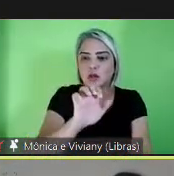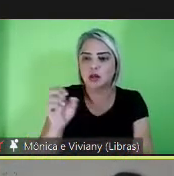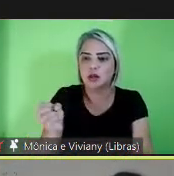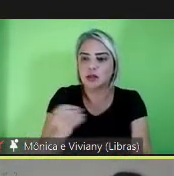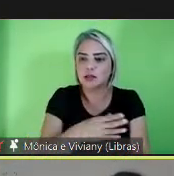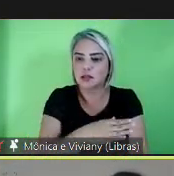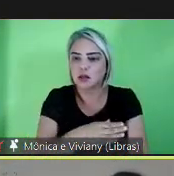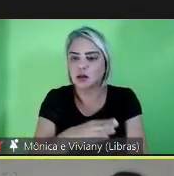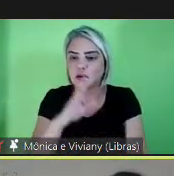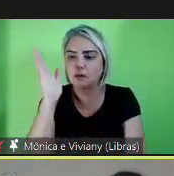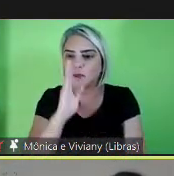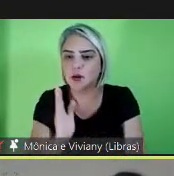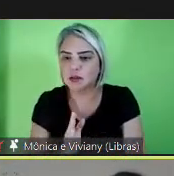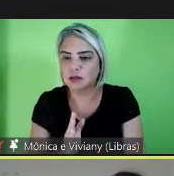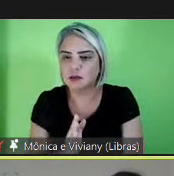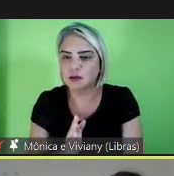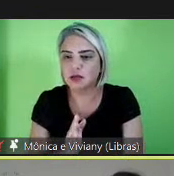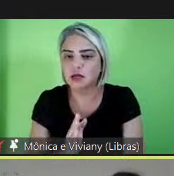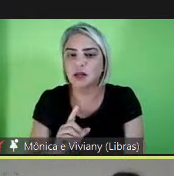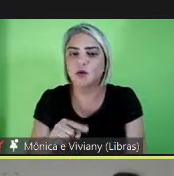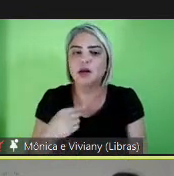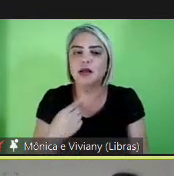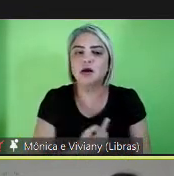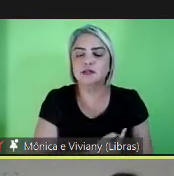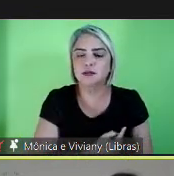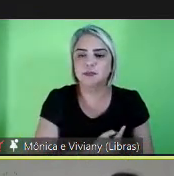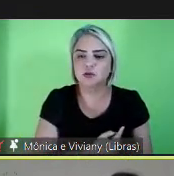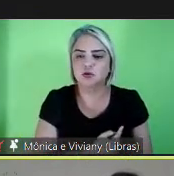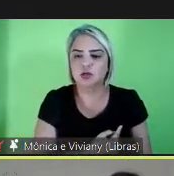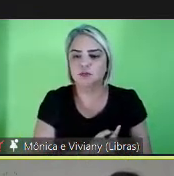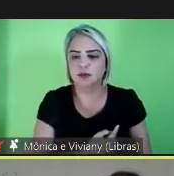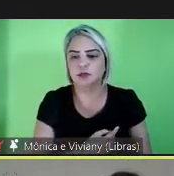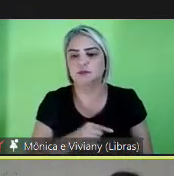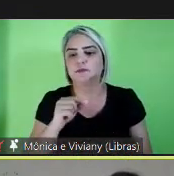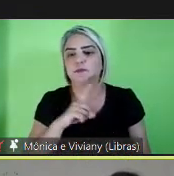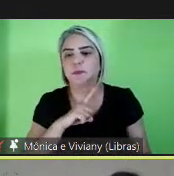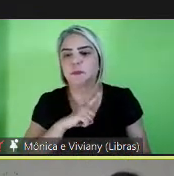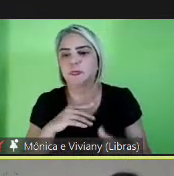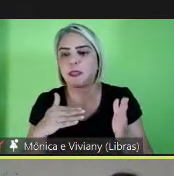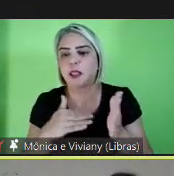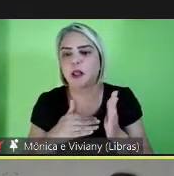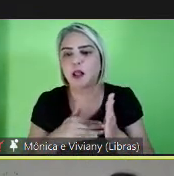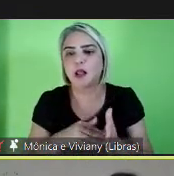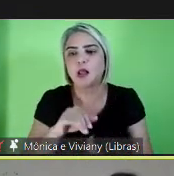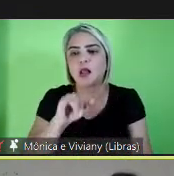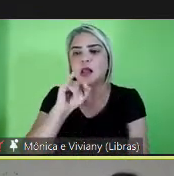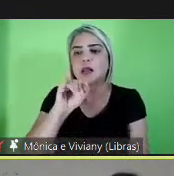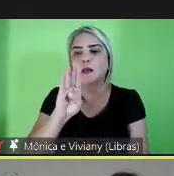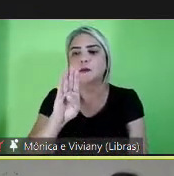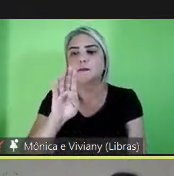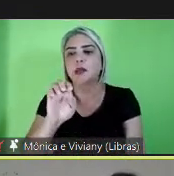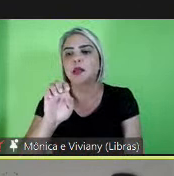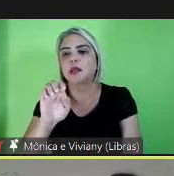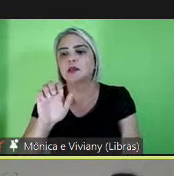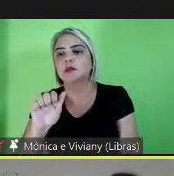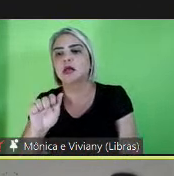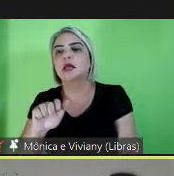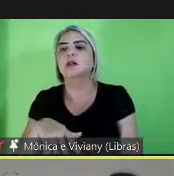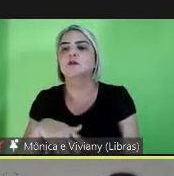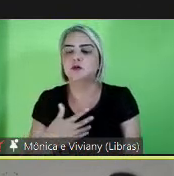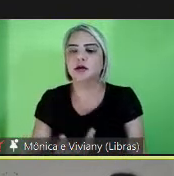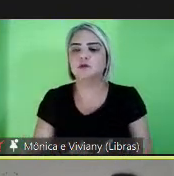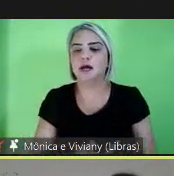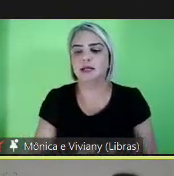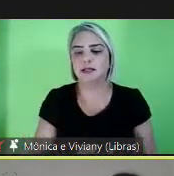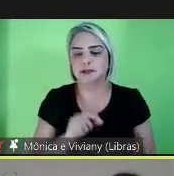is the most recent state in Brazil, and we have a population that's almost in the next